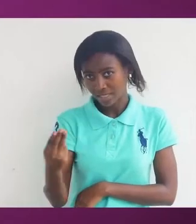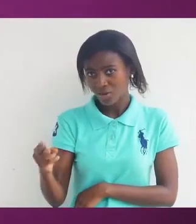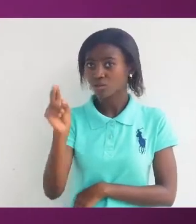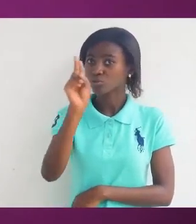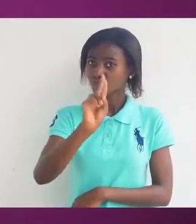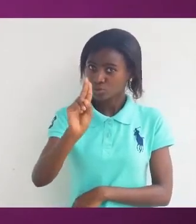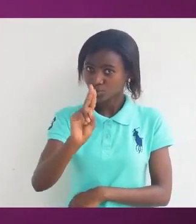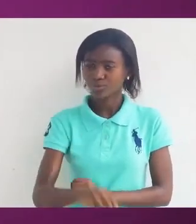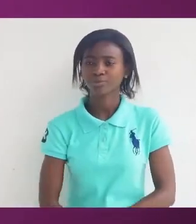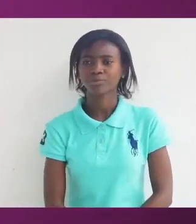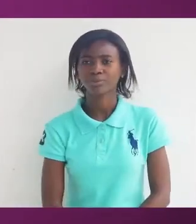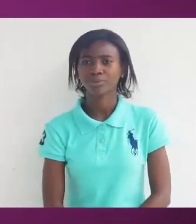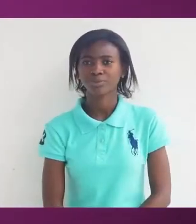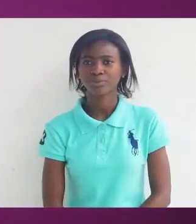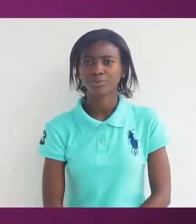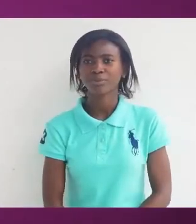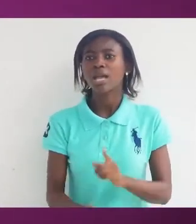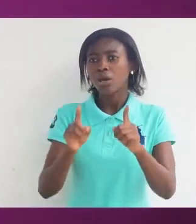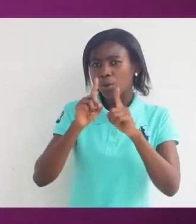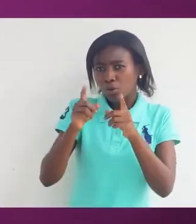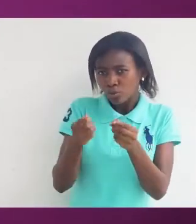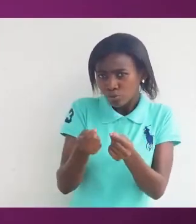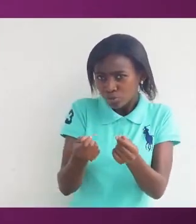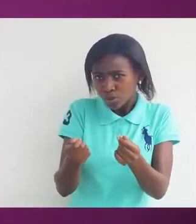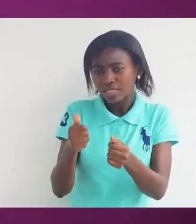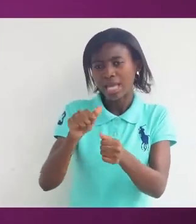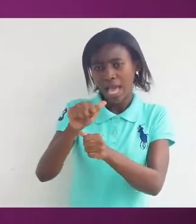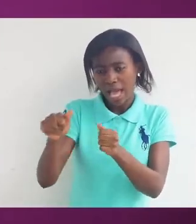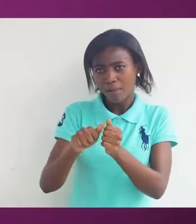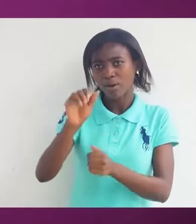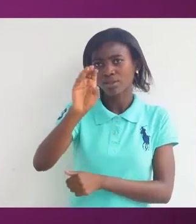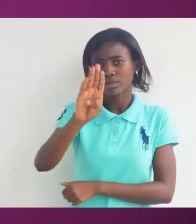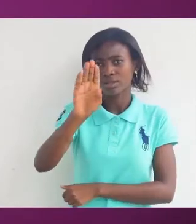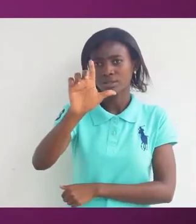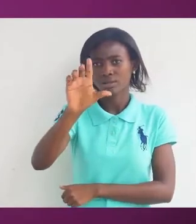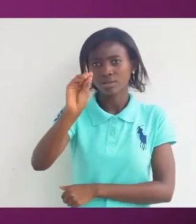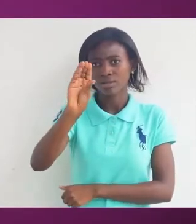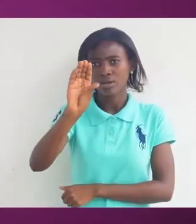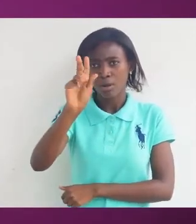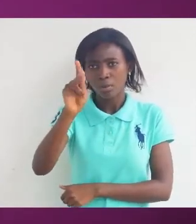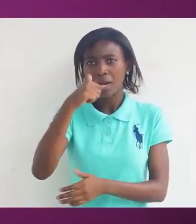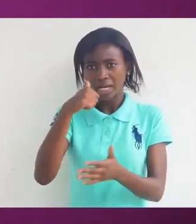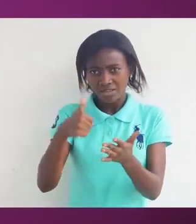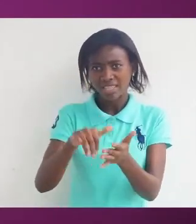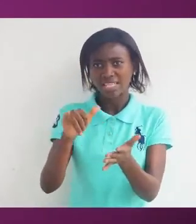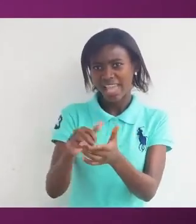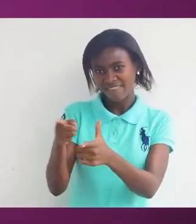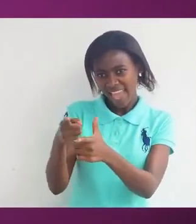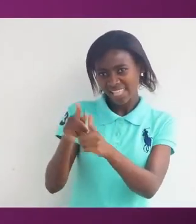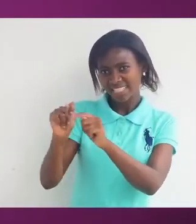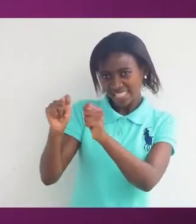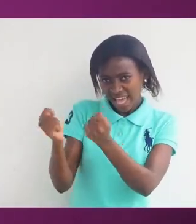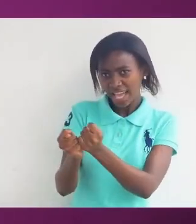used, let's talk briefly about block lettering, which is the first type of lettering we